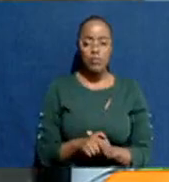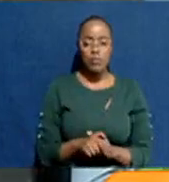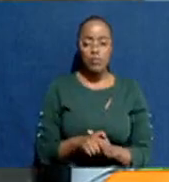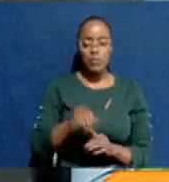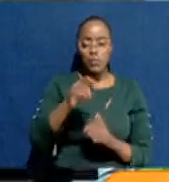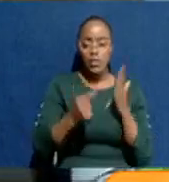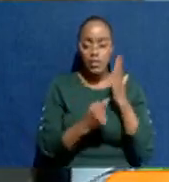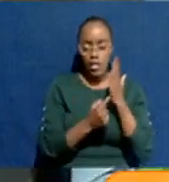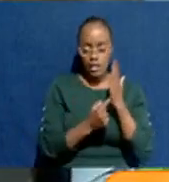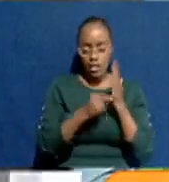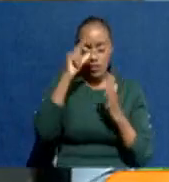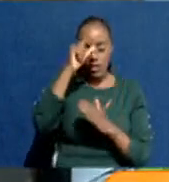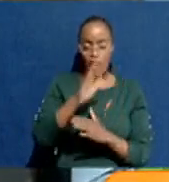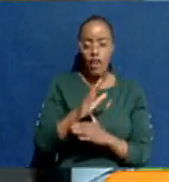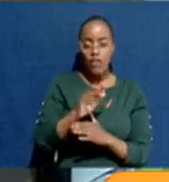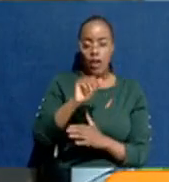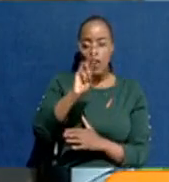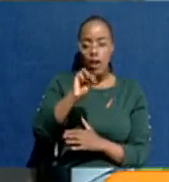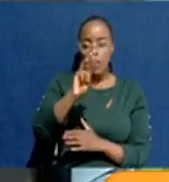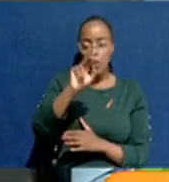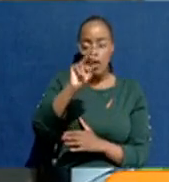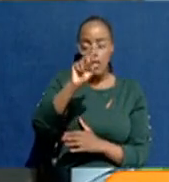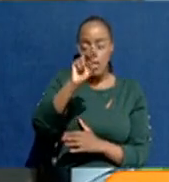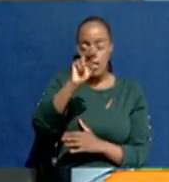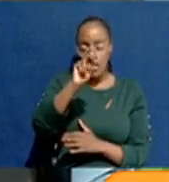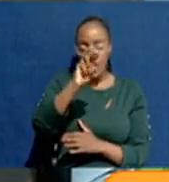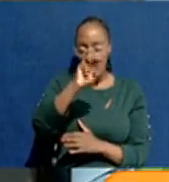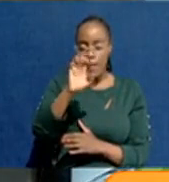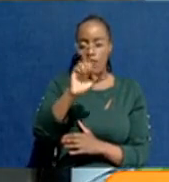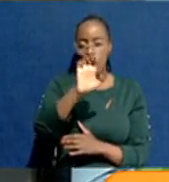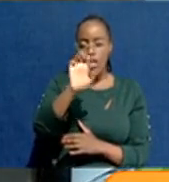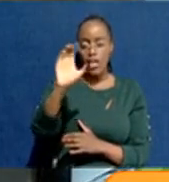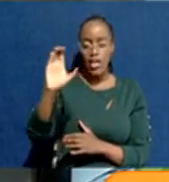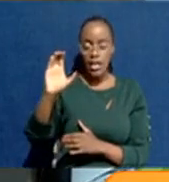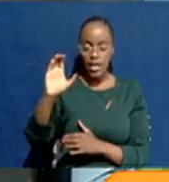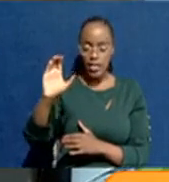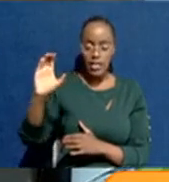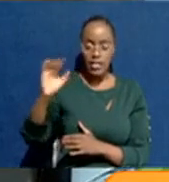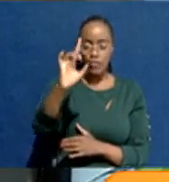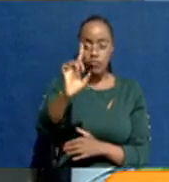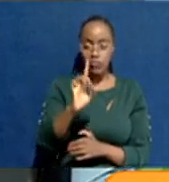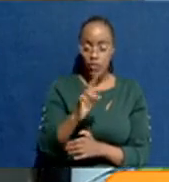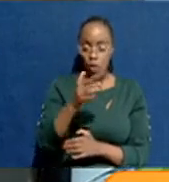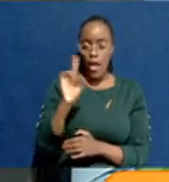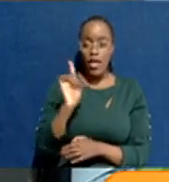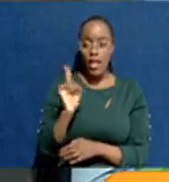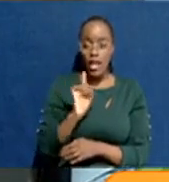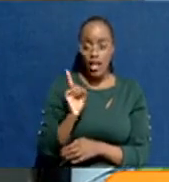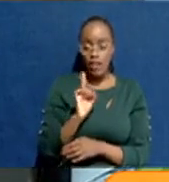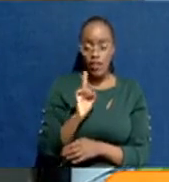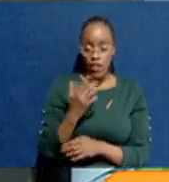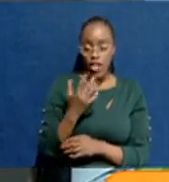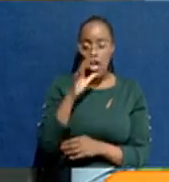Well, Taita Taveta Governor Andrew Mwadime today appeared before the Ethics and Anti-Corruption Commission at the Commission's headquarters right here in Nairobi over